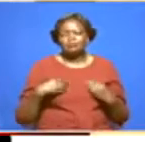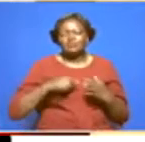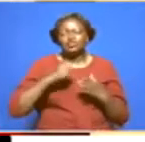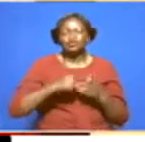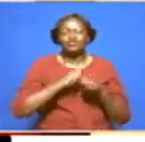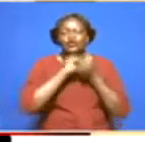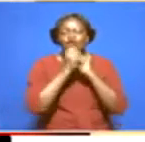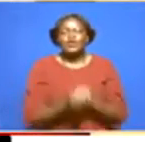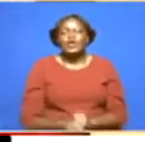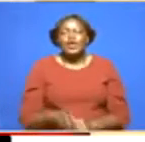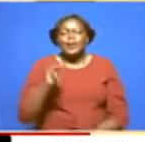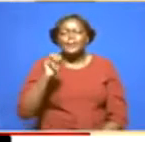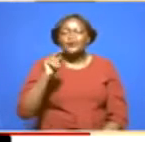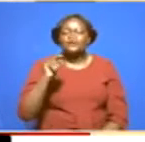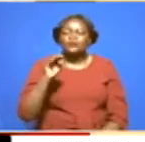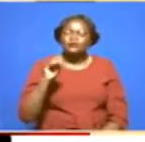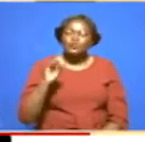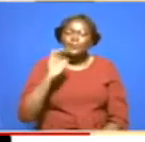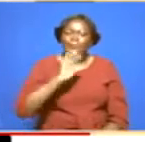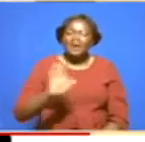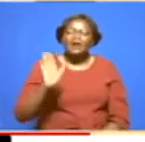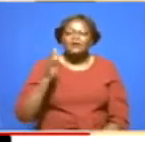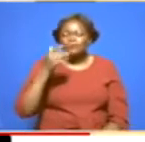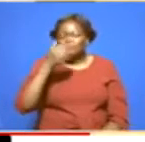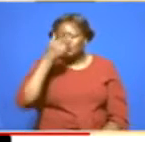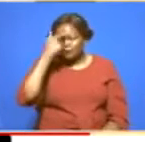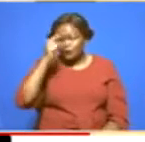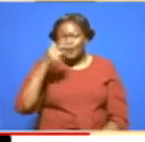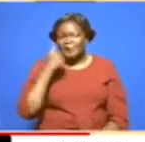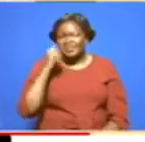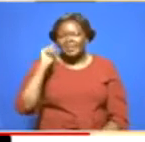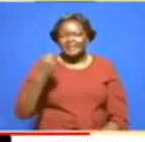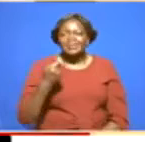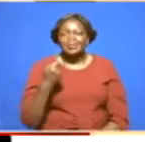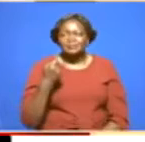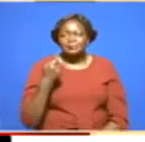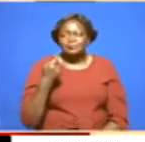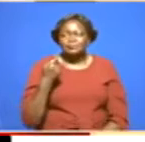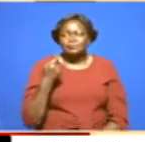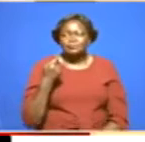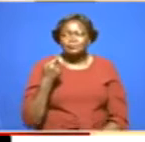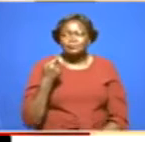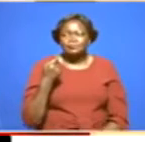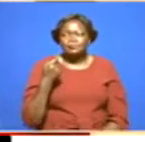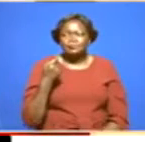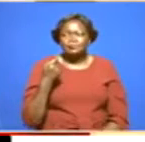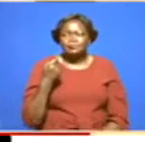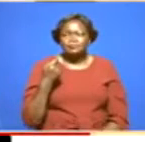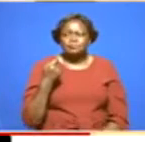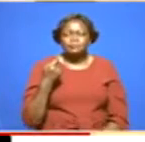their manifesto for better Kenya. Timothy Kipnusu, Prime Edition, Bomas of Kenya, Nairobi.